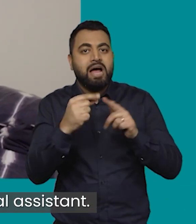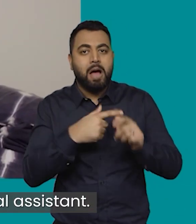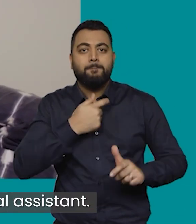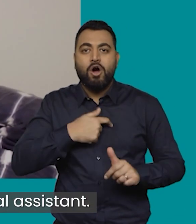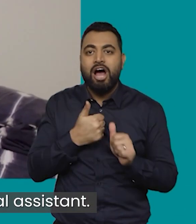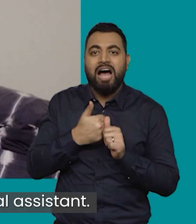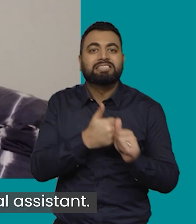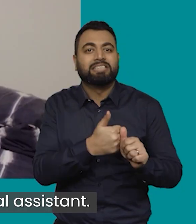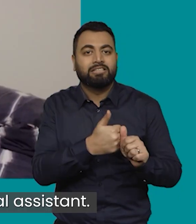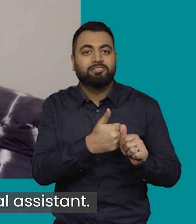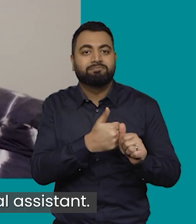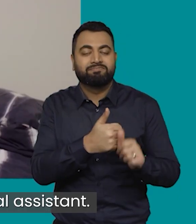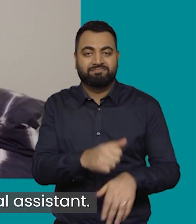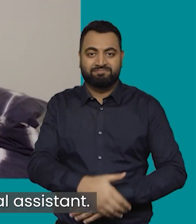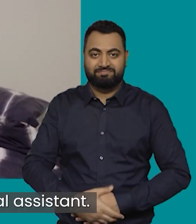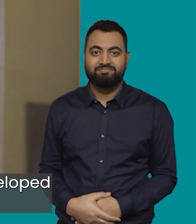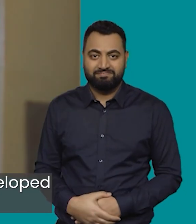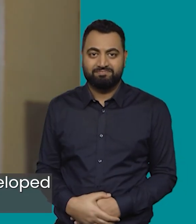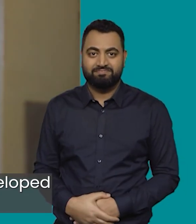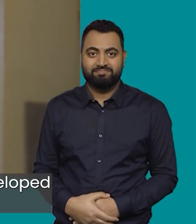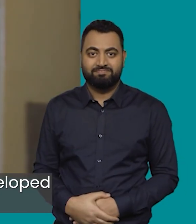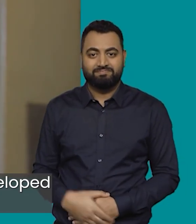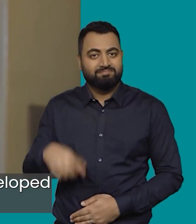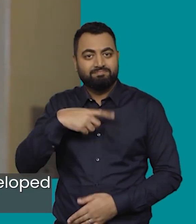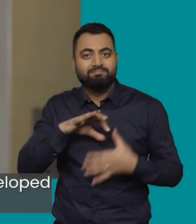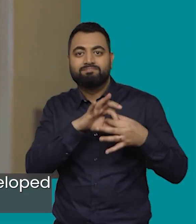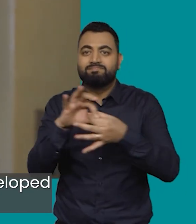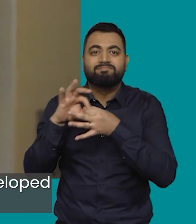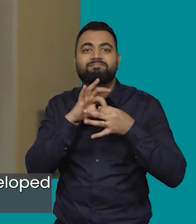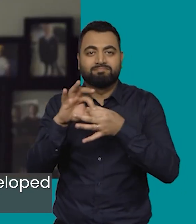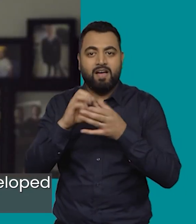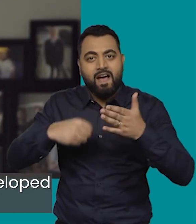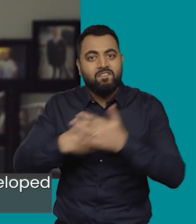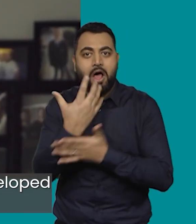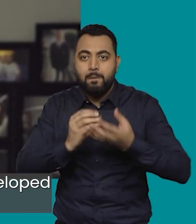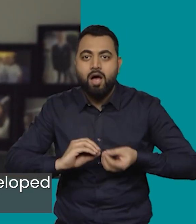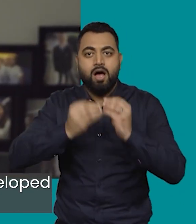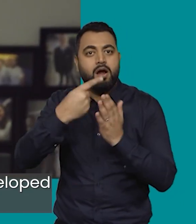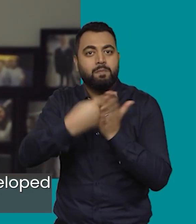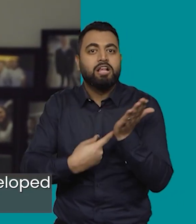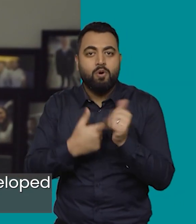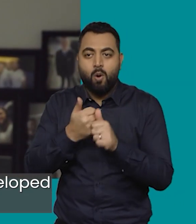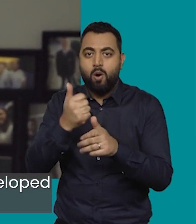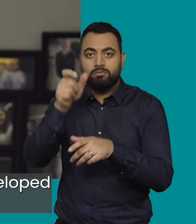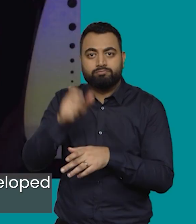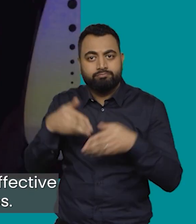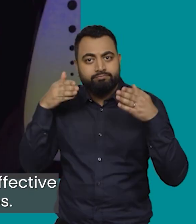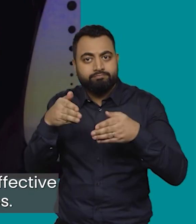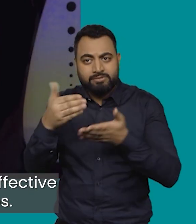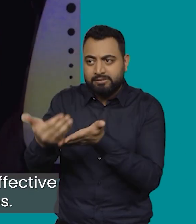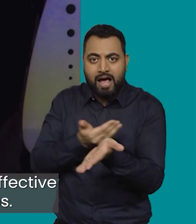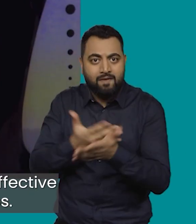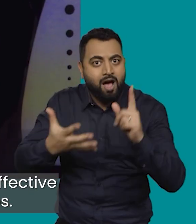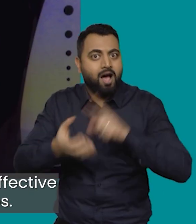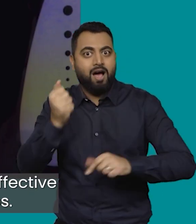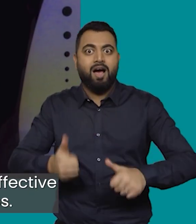to a paid care worker or personal assistant. Together with partners, we've co-developed voluntary guiding principles to